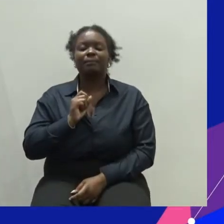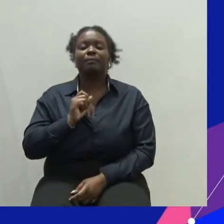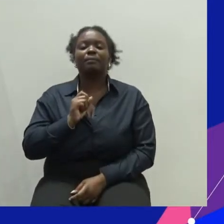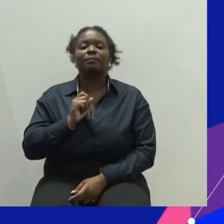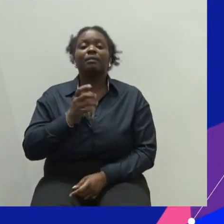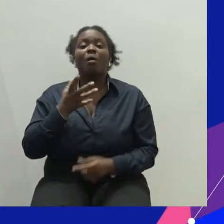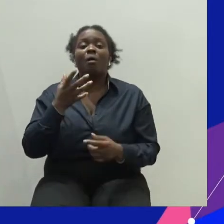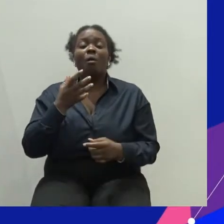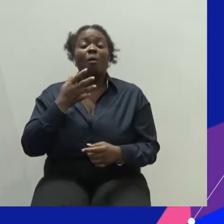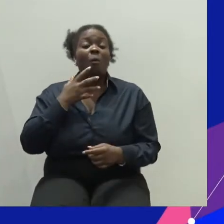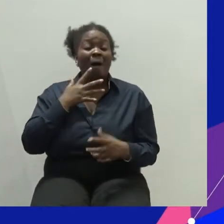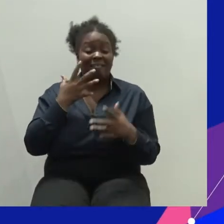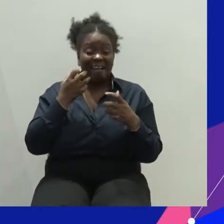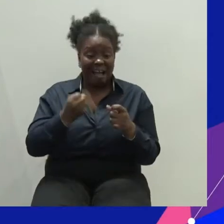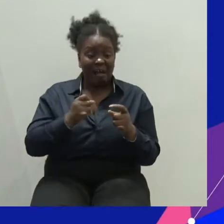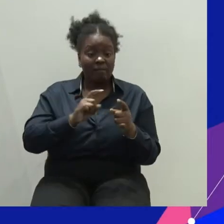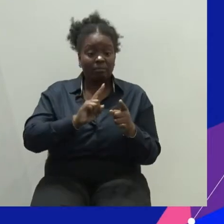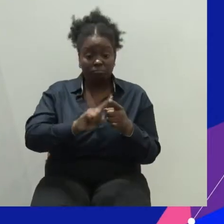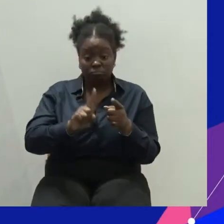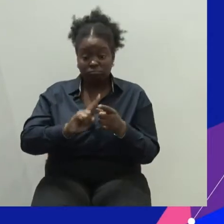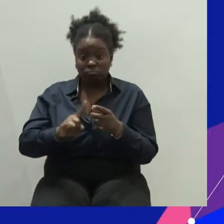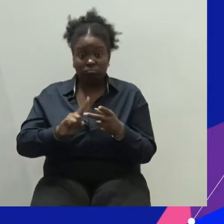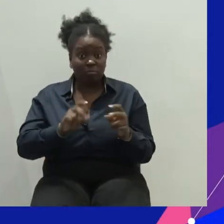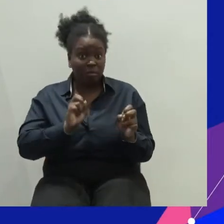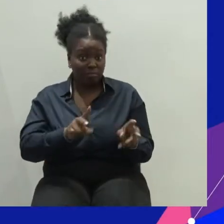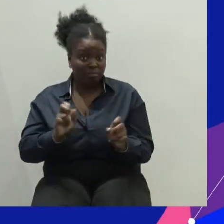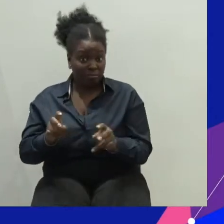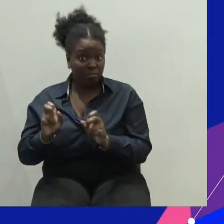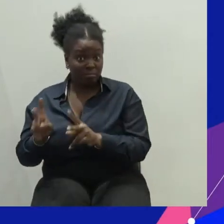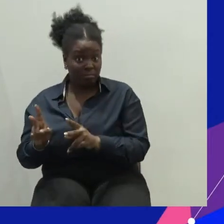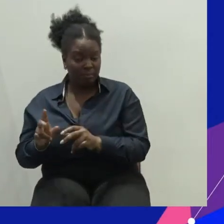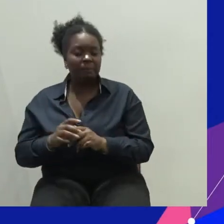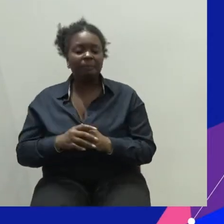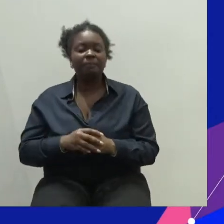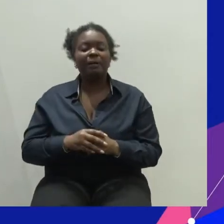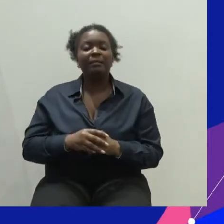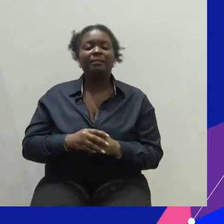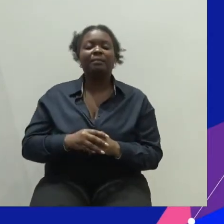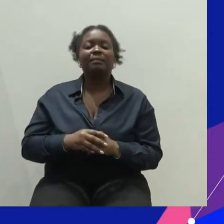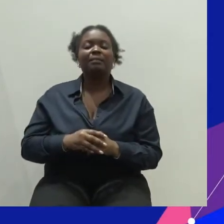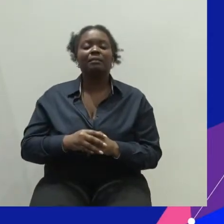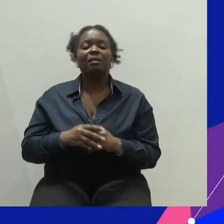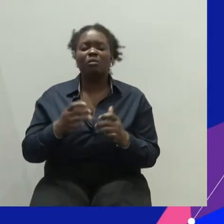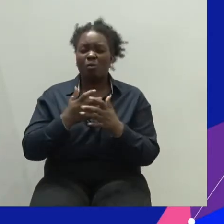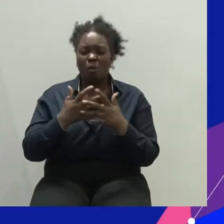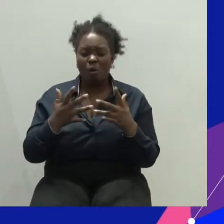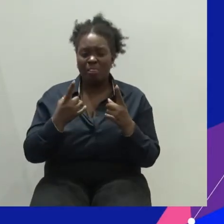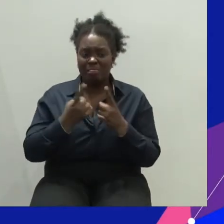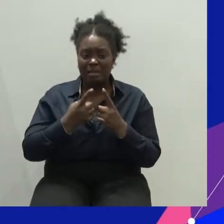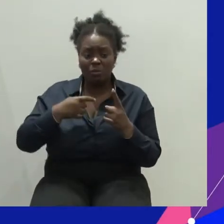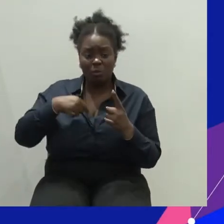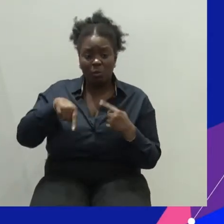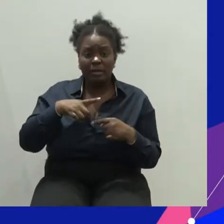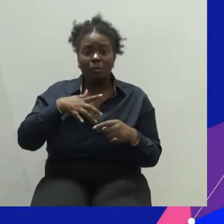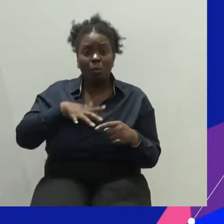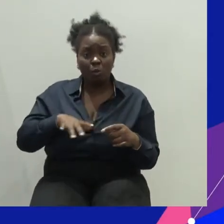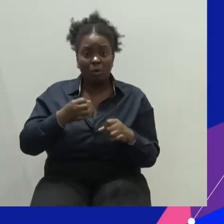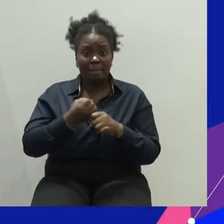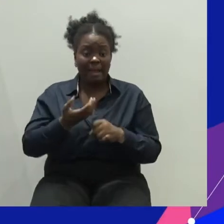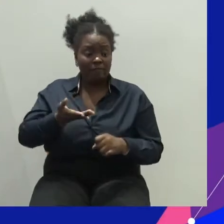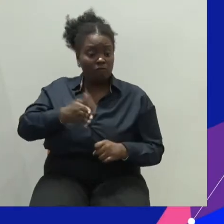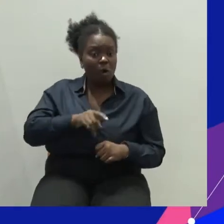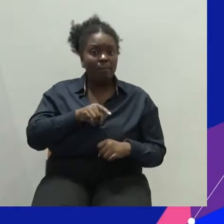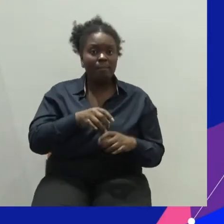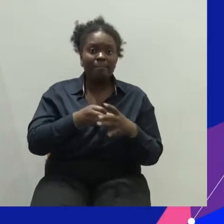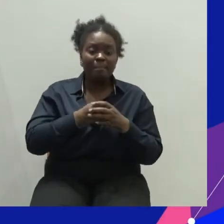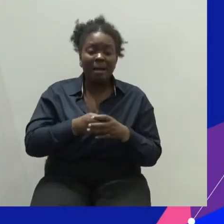other alternatives, given the fact that biomass, by the way, is also going to be limited, right? So there's lots of things that we're going to want to try to make from it, and the